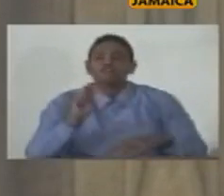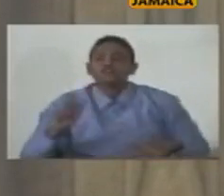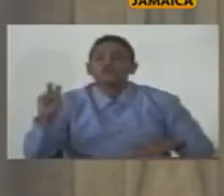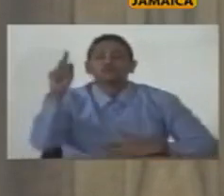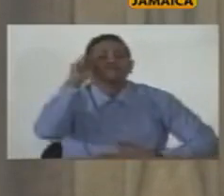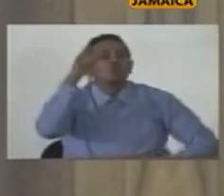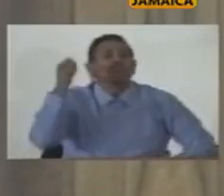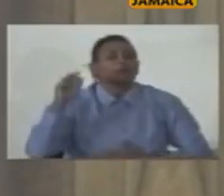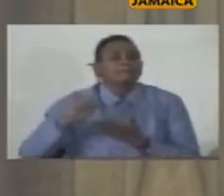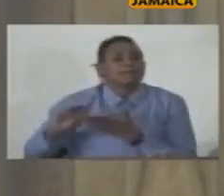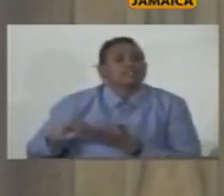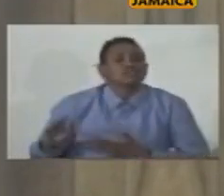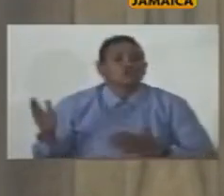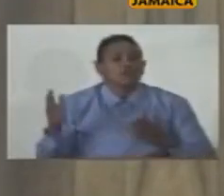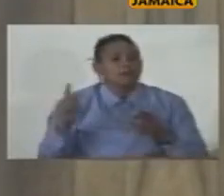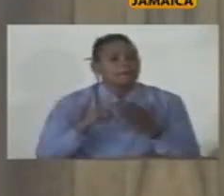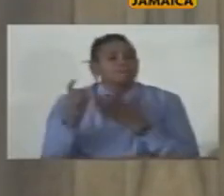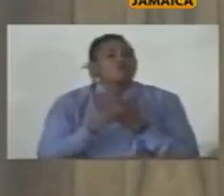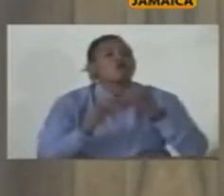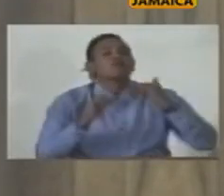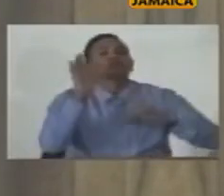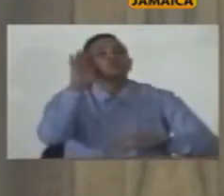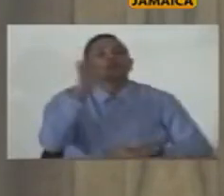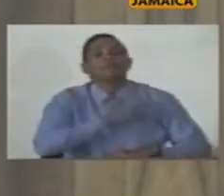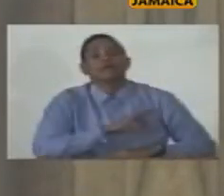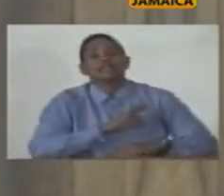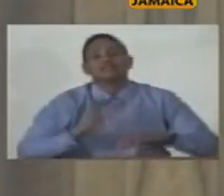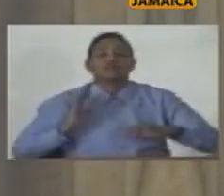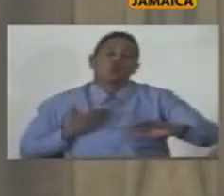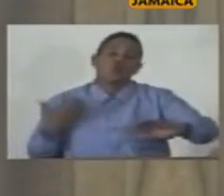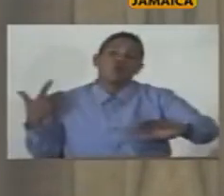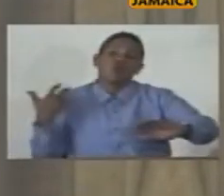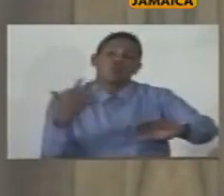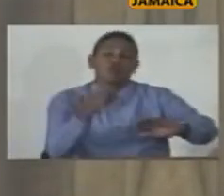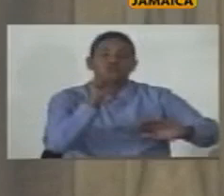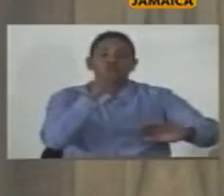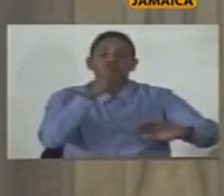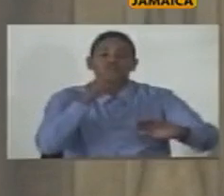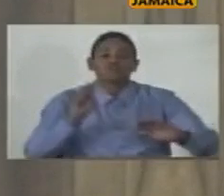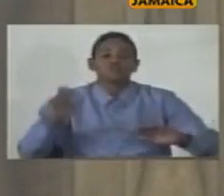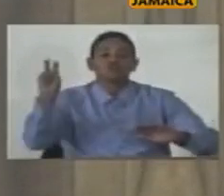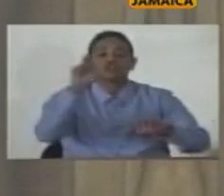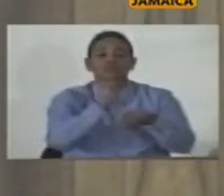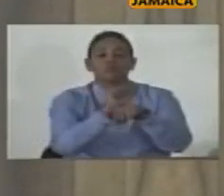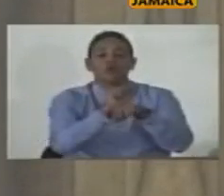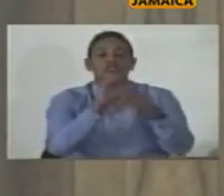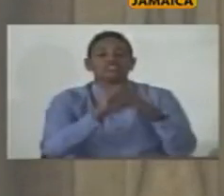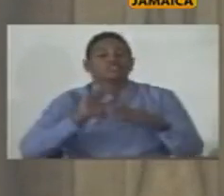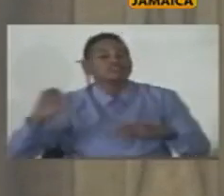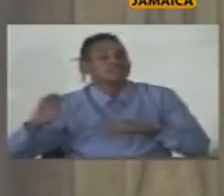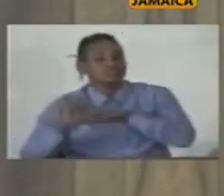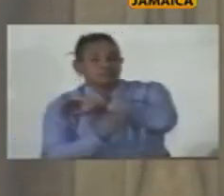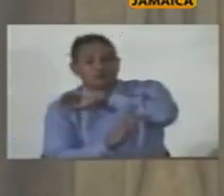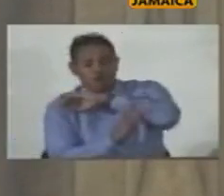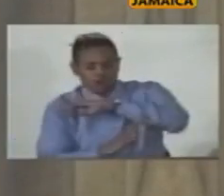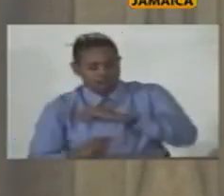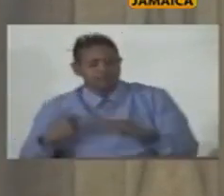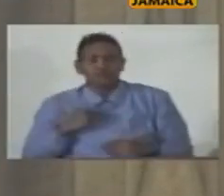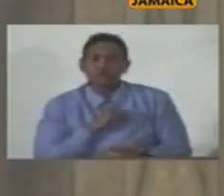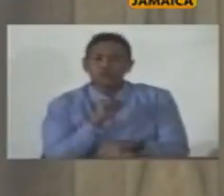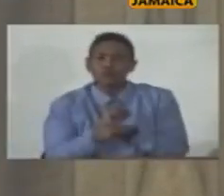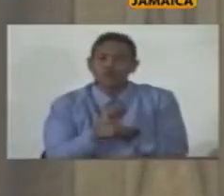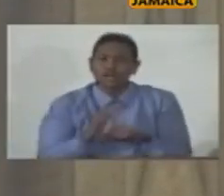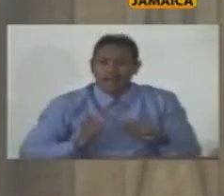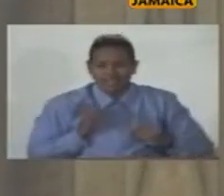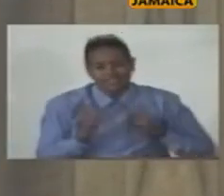scheme program, which will benefit our long-suffering tourism workers in East Portland. We are working